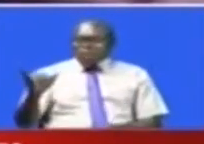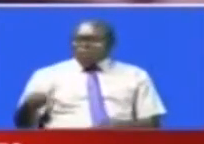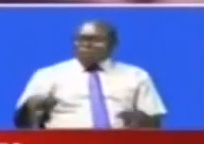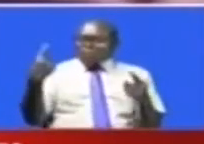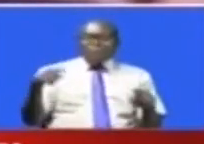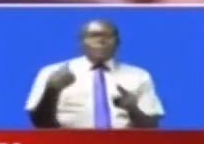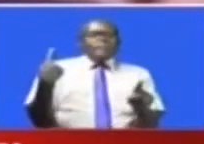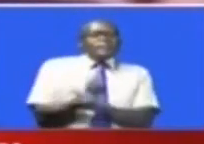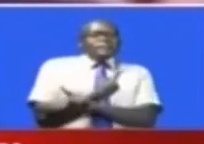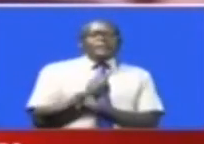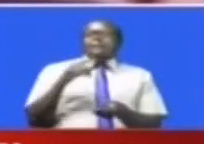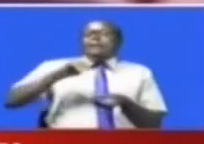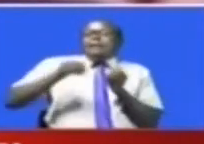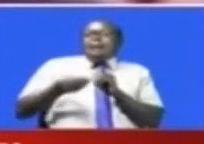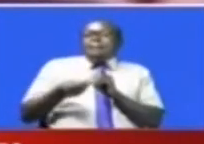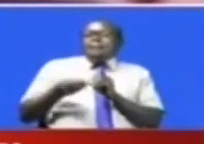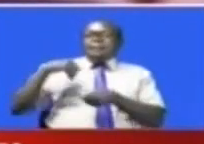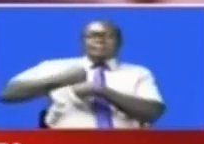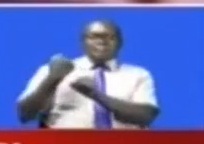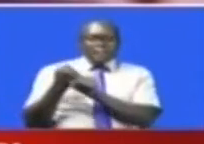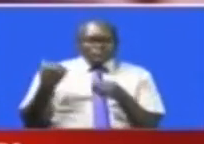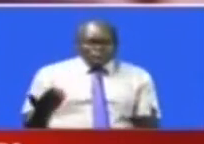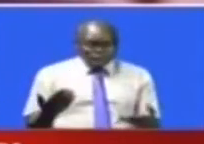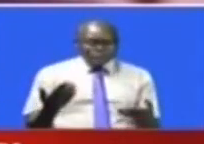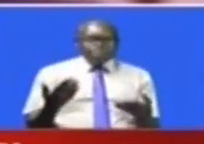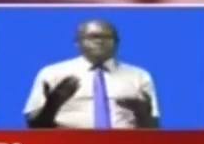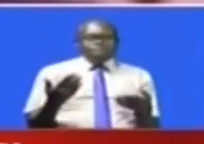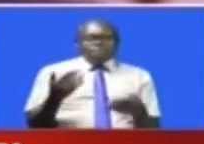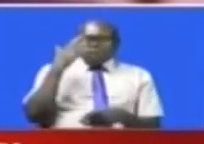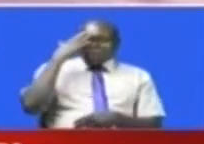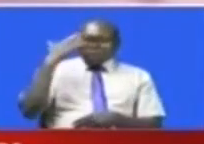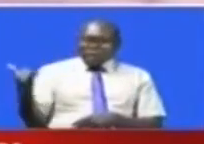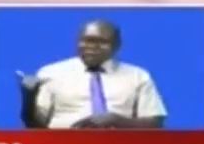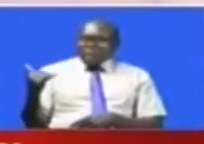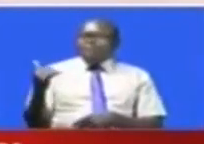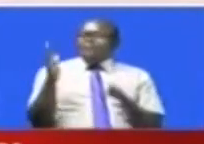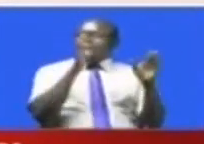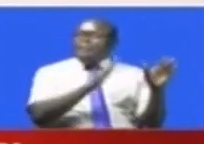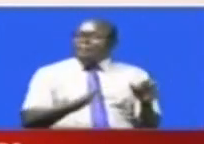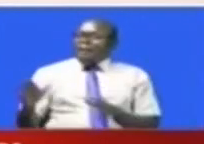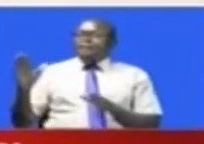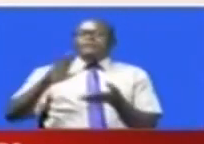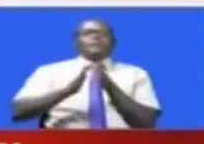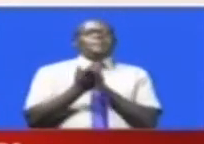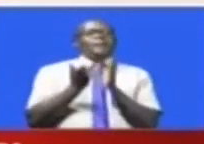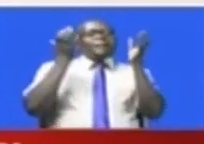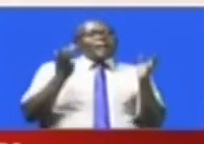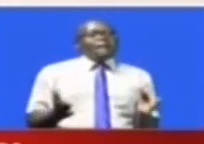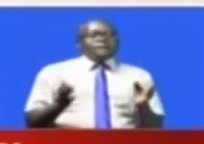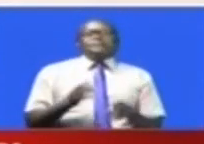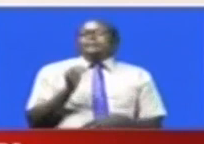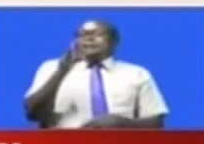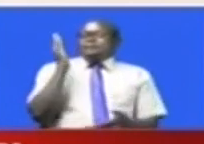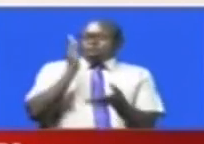conflicting figures maybe makes or paints a picture as to why maybe the plot is thickening, if at all